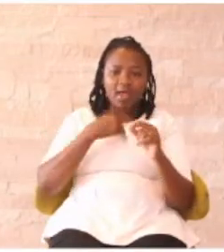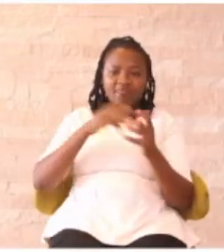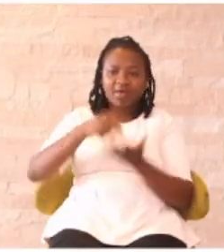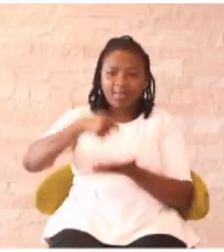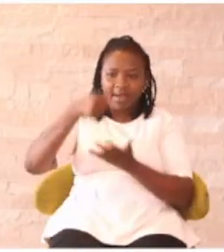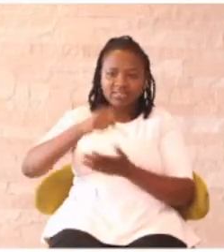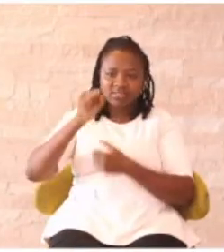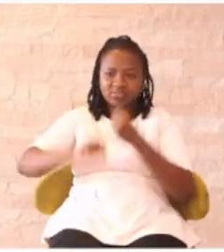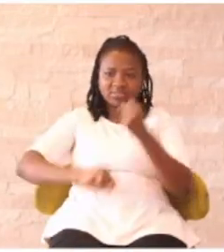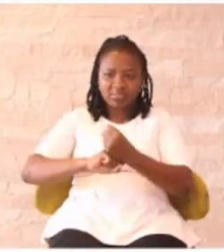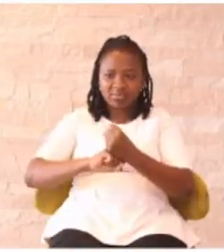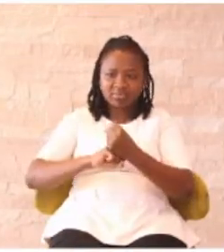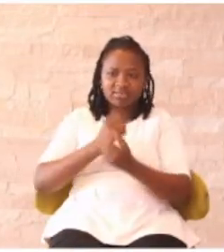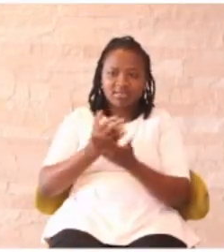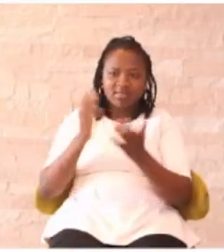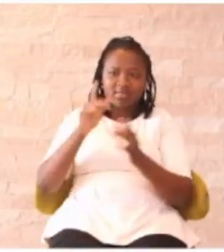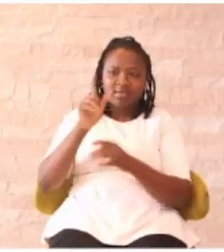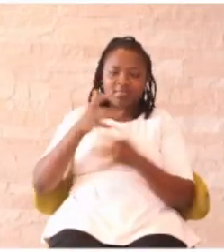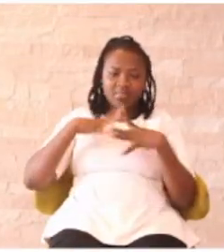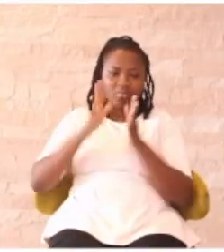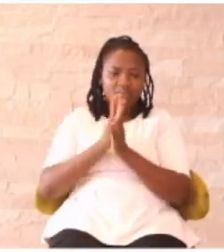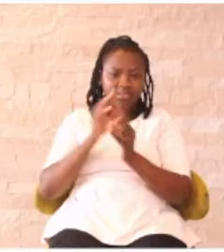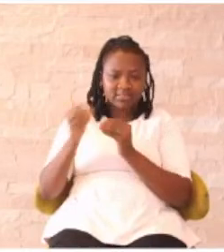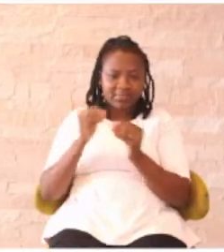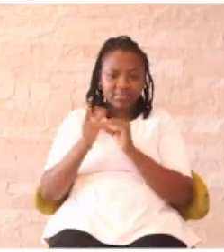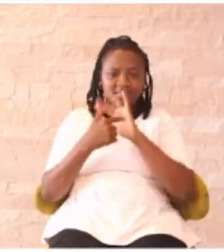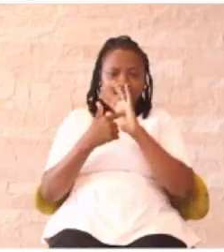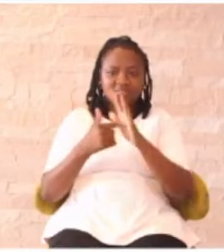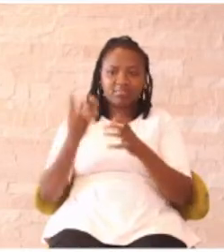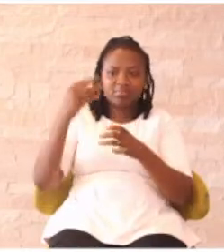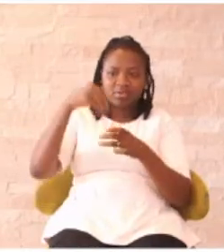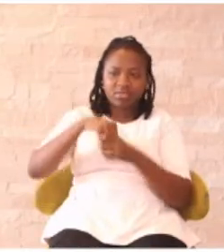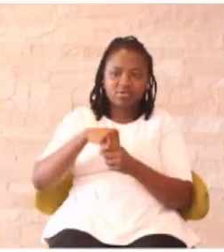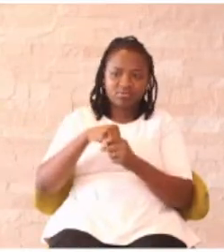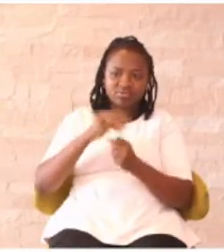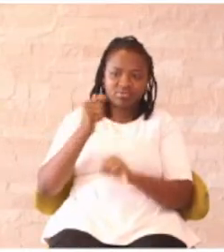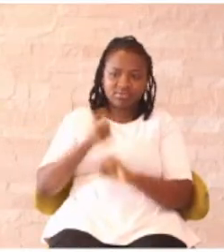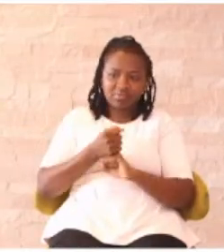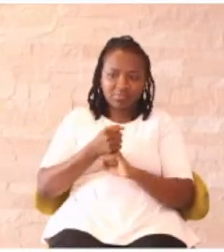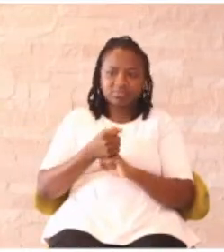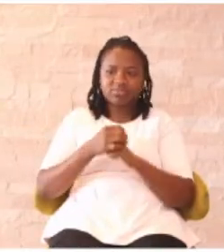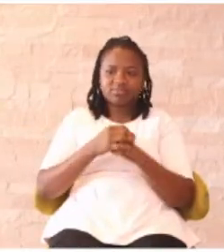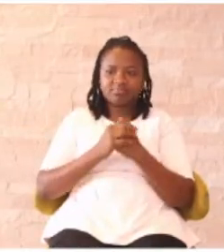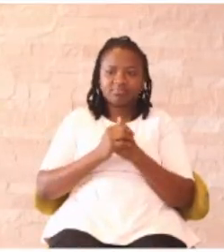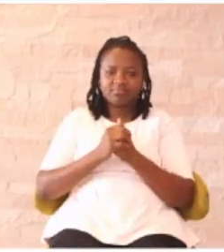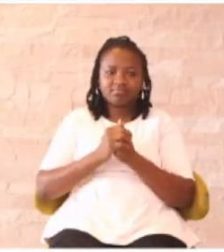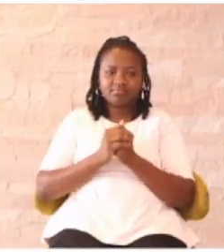to support our people with disabilities, for example, with inclusion support.